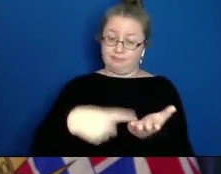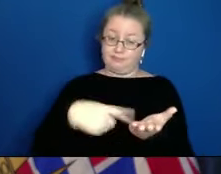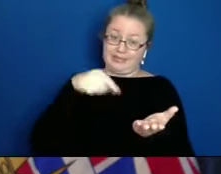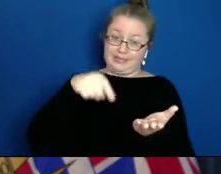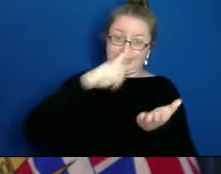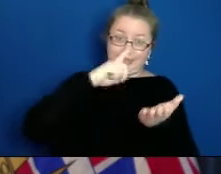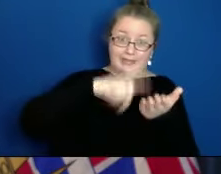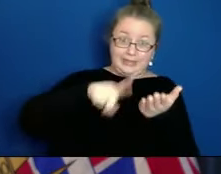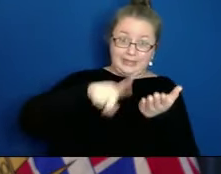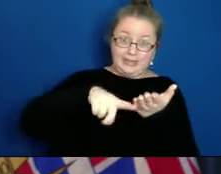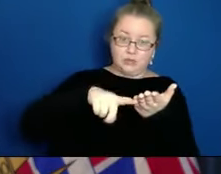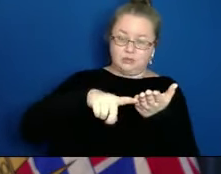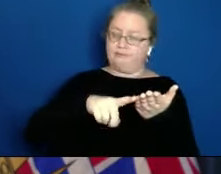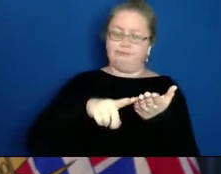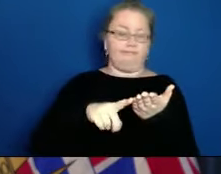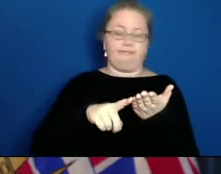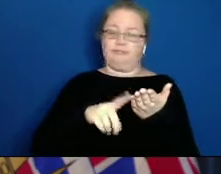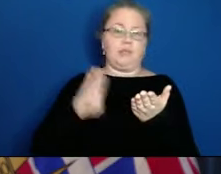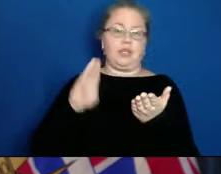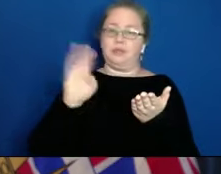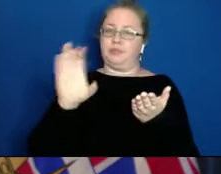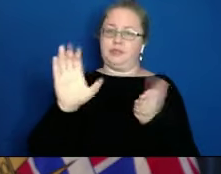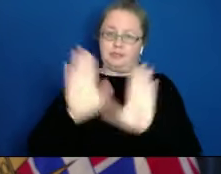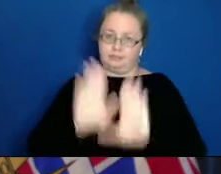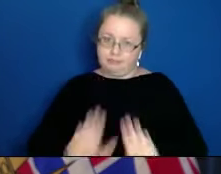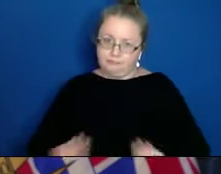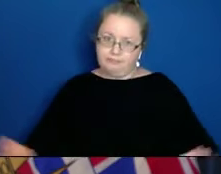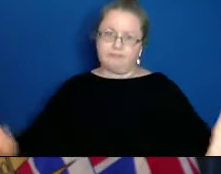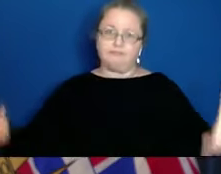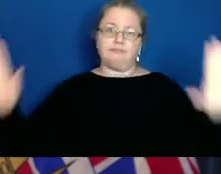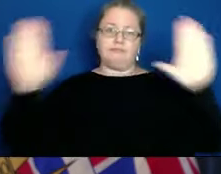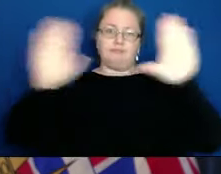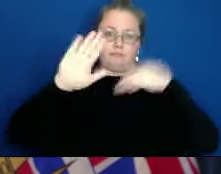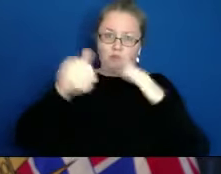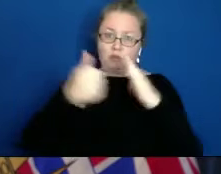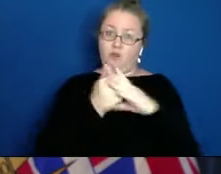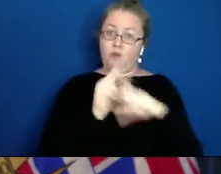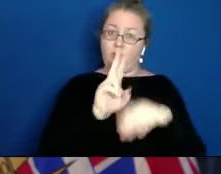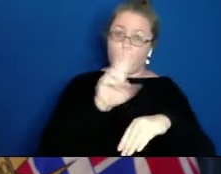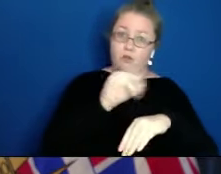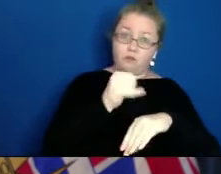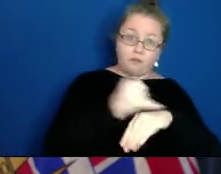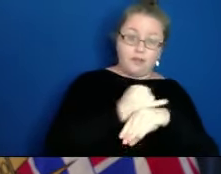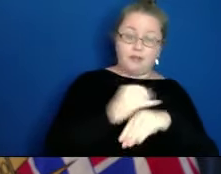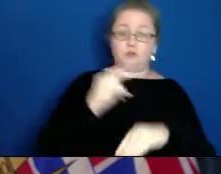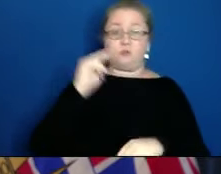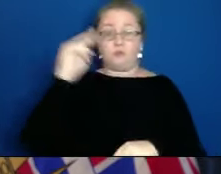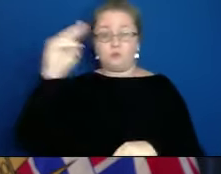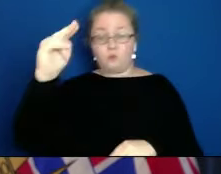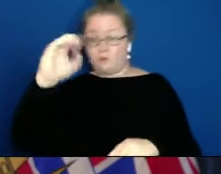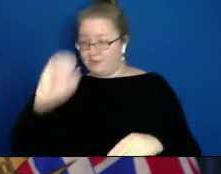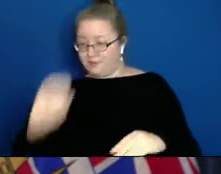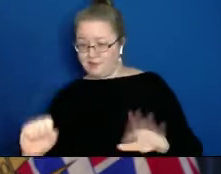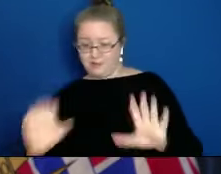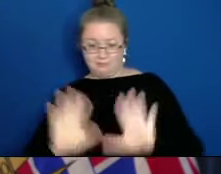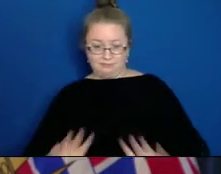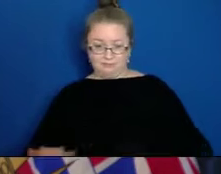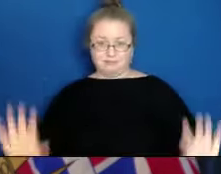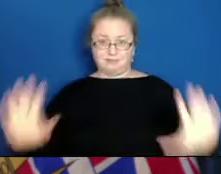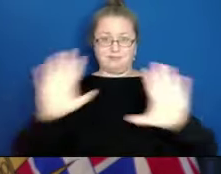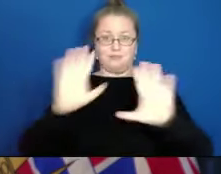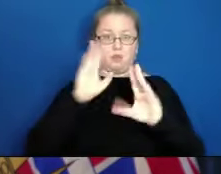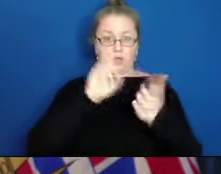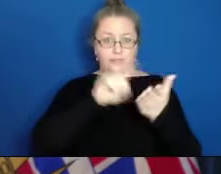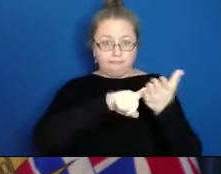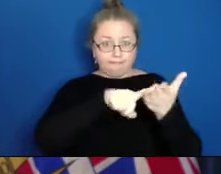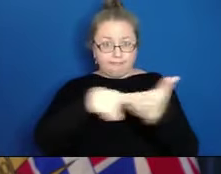all business settings to ensure that we have those important COVID safety plans and that workers and the public